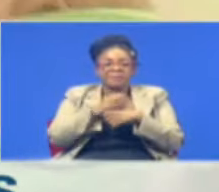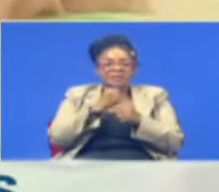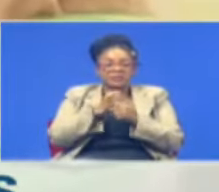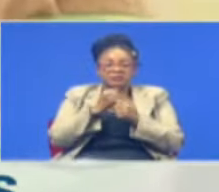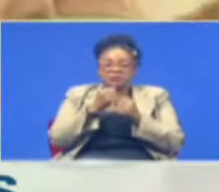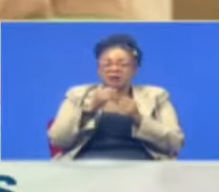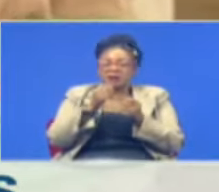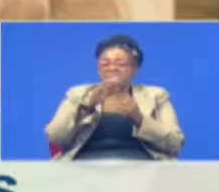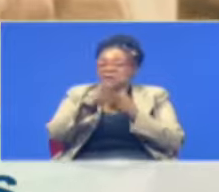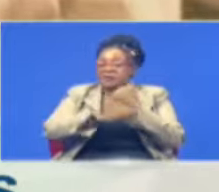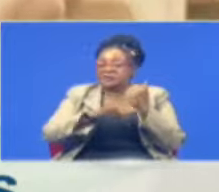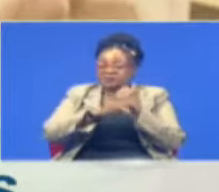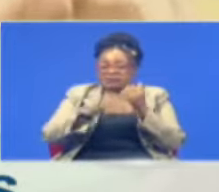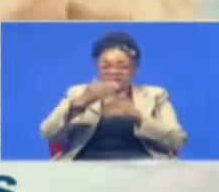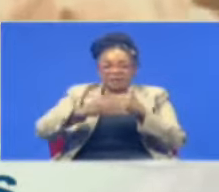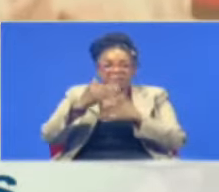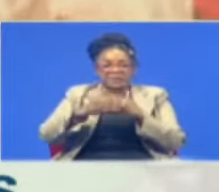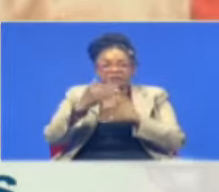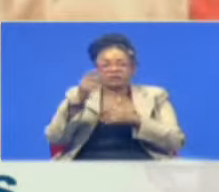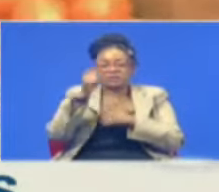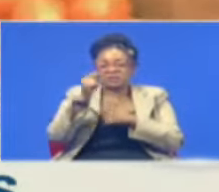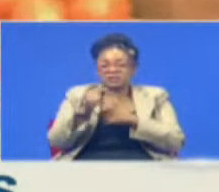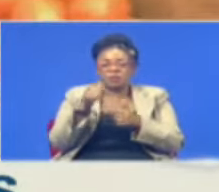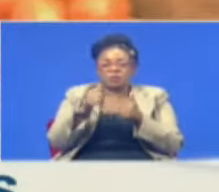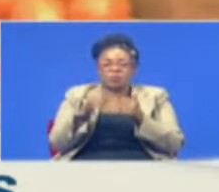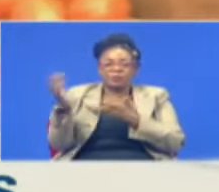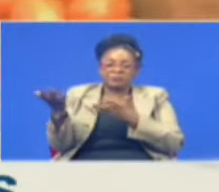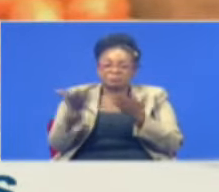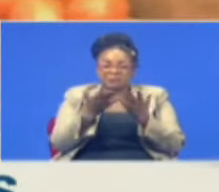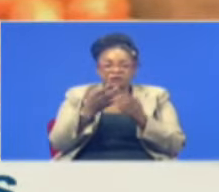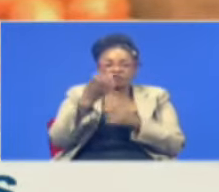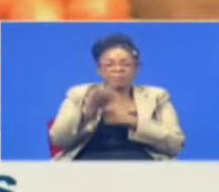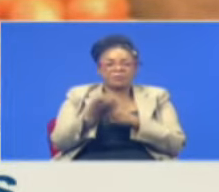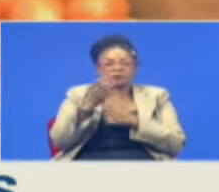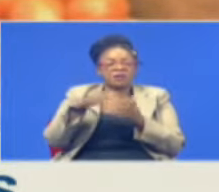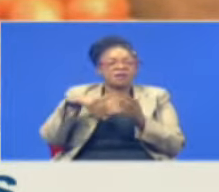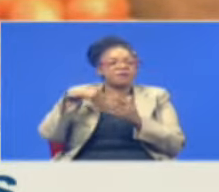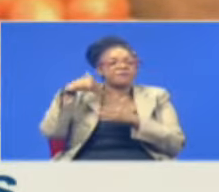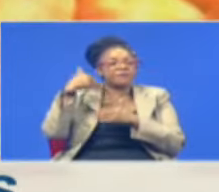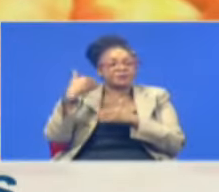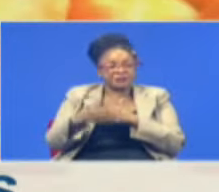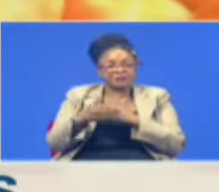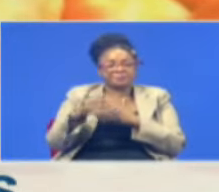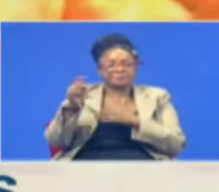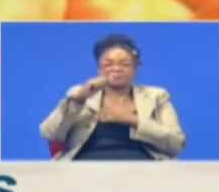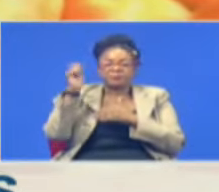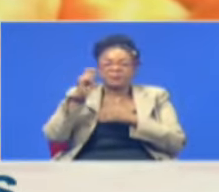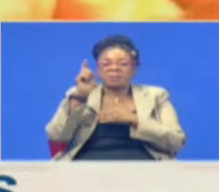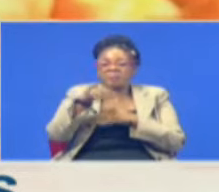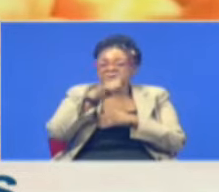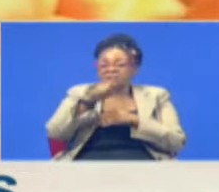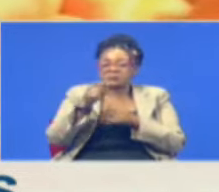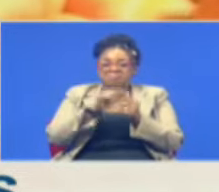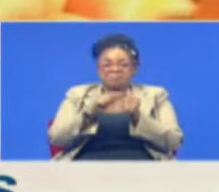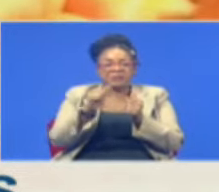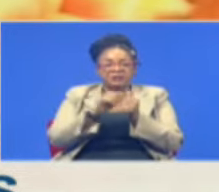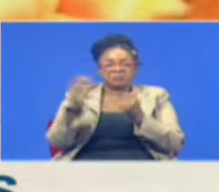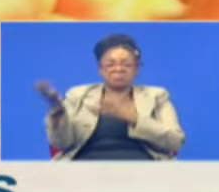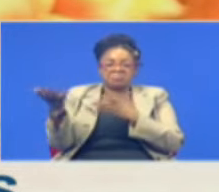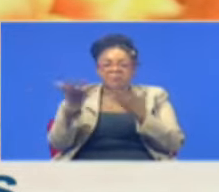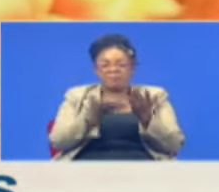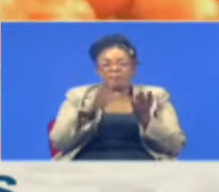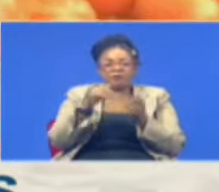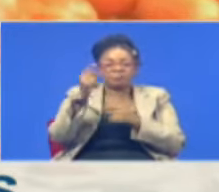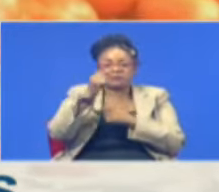against neighboring Tanzania, which imports tens of tons of tomatoes every day. Kenya banned maize importation from Tanzania, citing